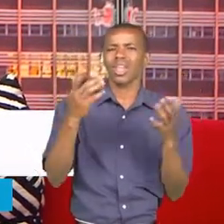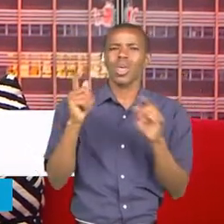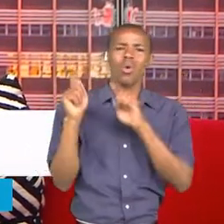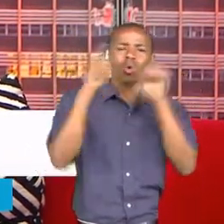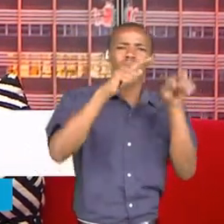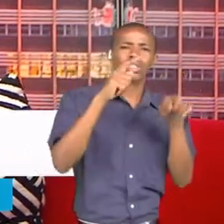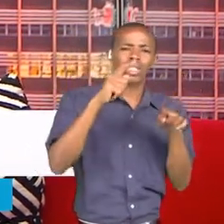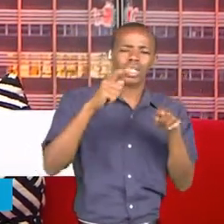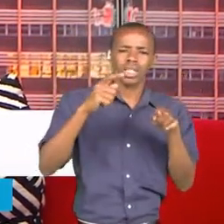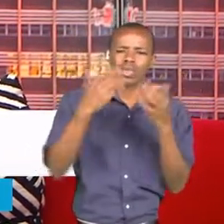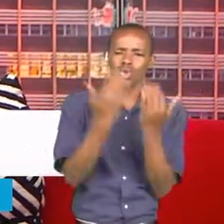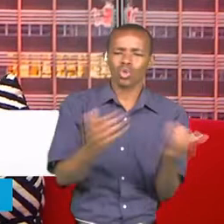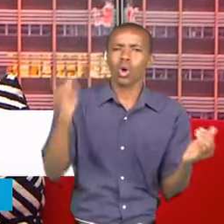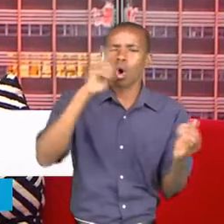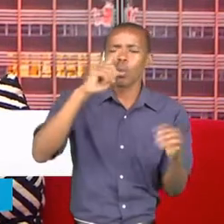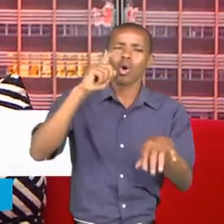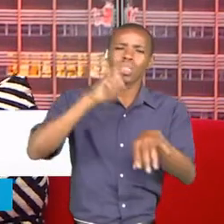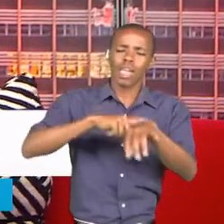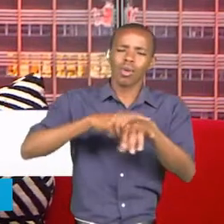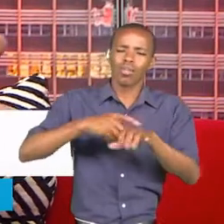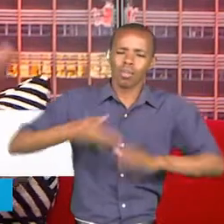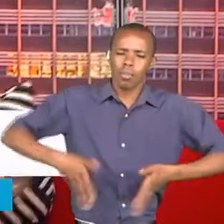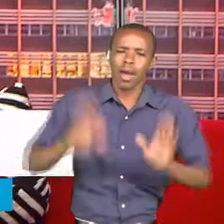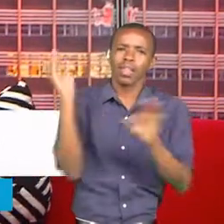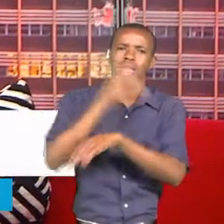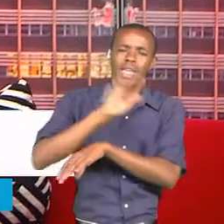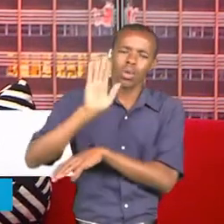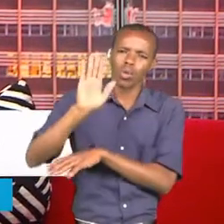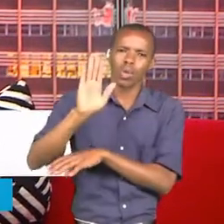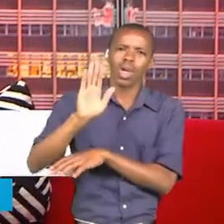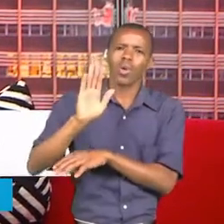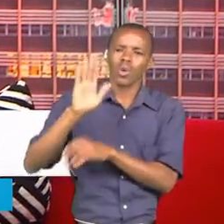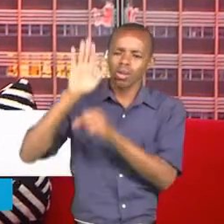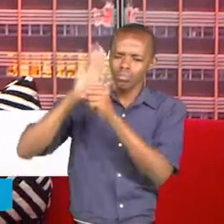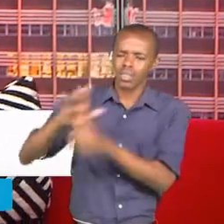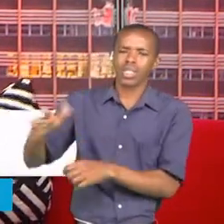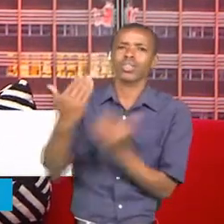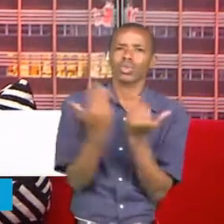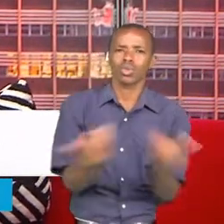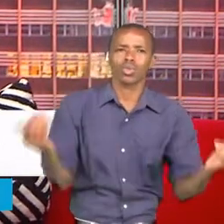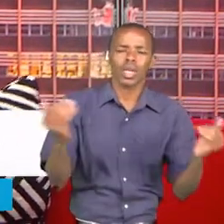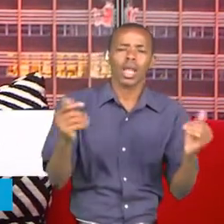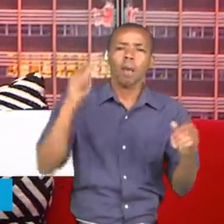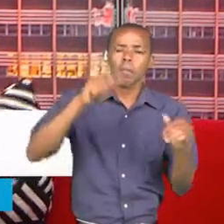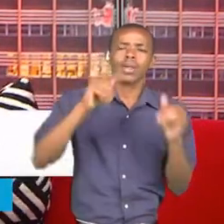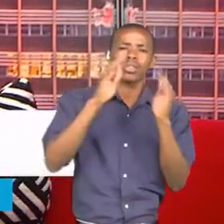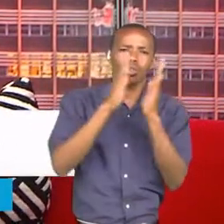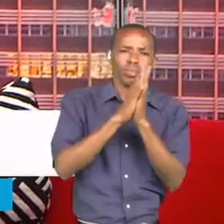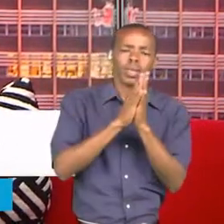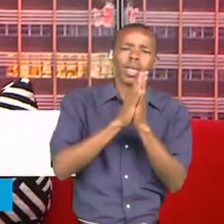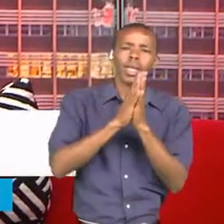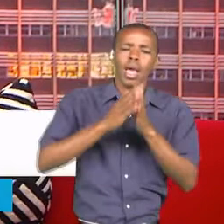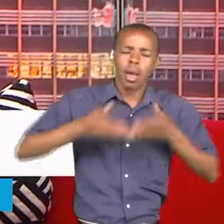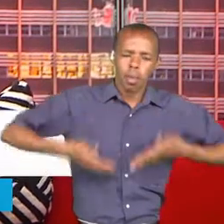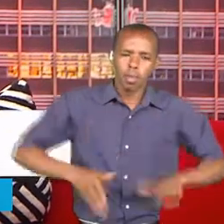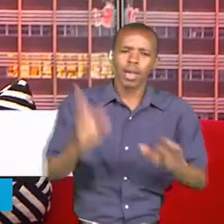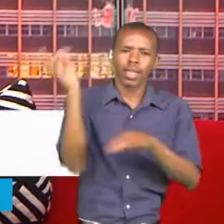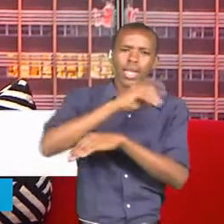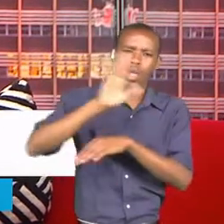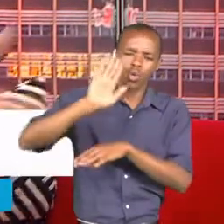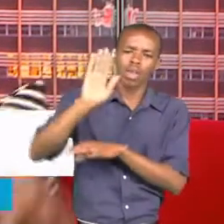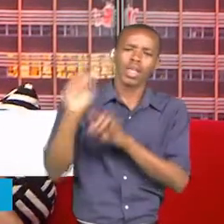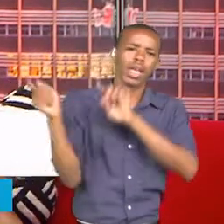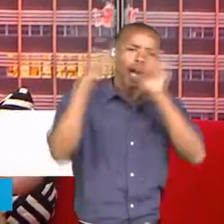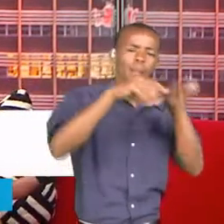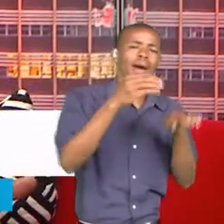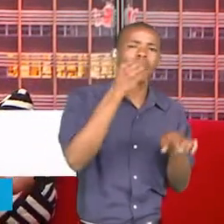yeah. eat when yeah. it's your birthday yeah. and it's Christmas. Yeah. You are traumatizing yeah. these kids. Absolutely. So they have to pray for your birthday to come mm-hmm. so that they mm-hmm. can mm-hmm.